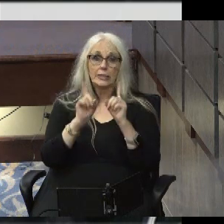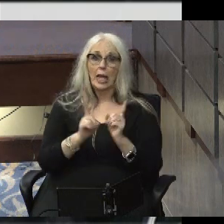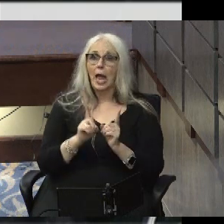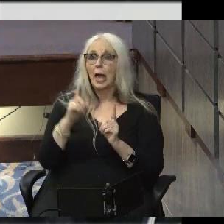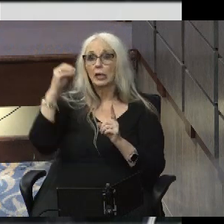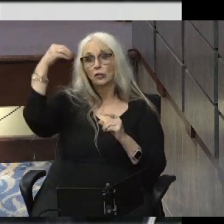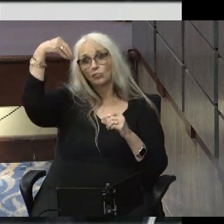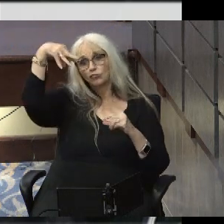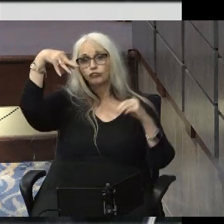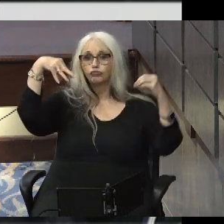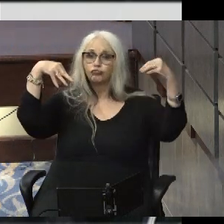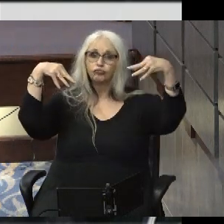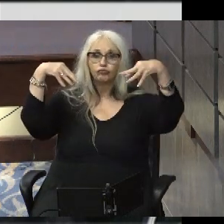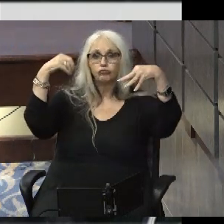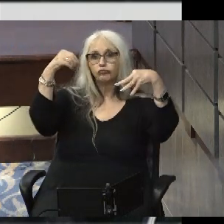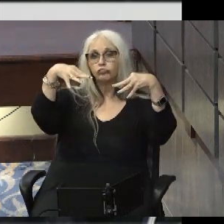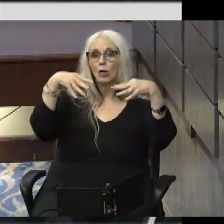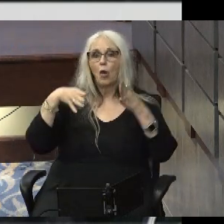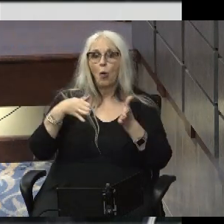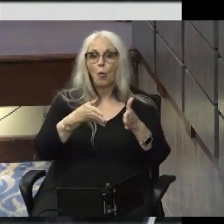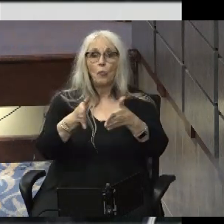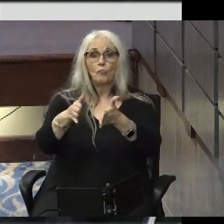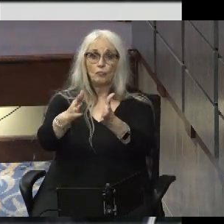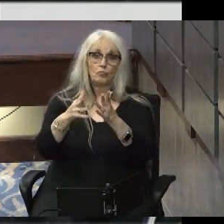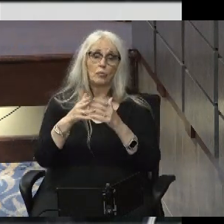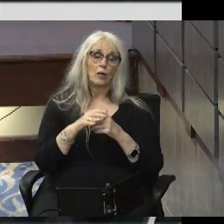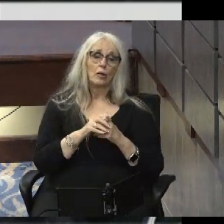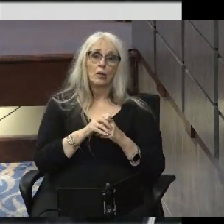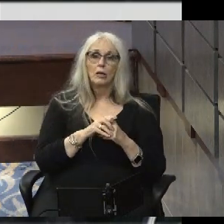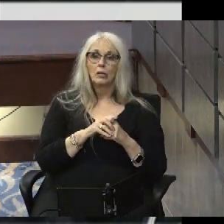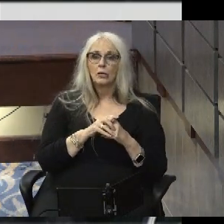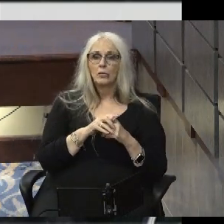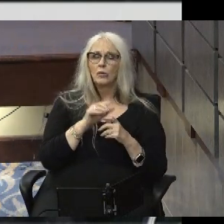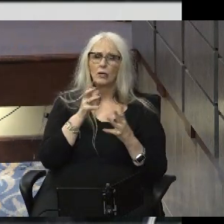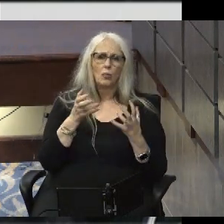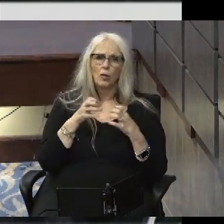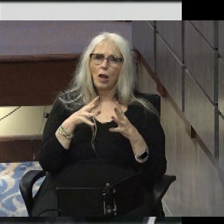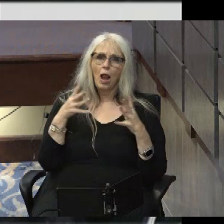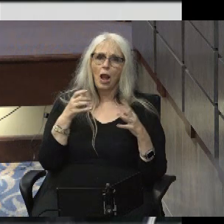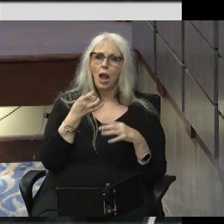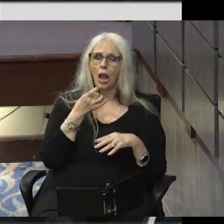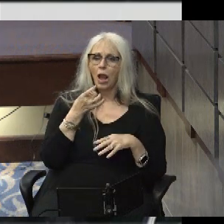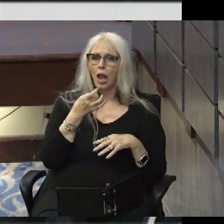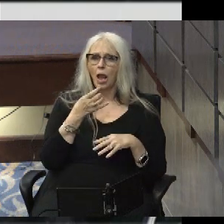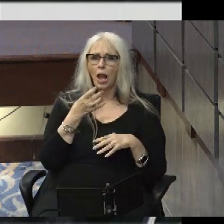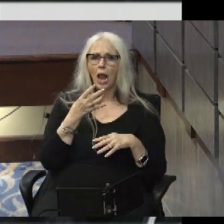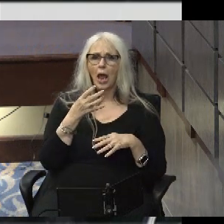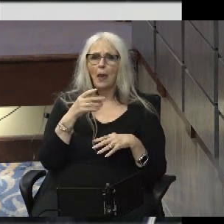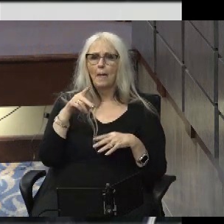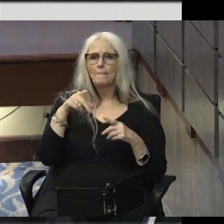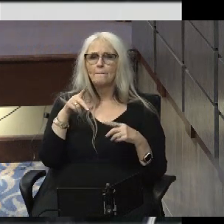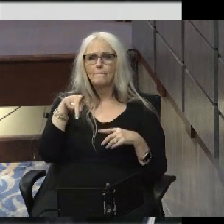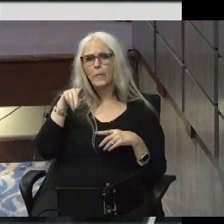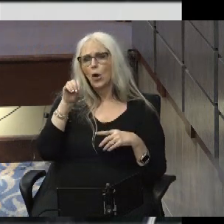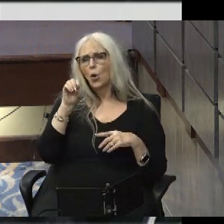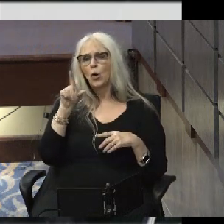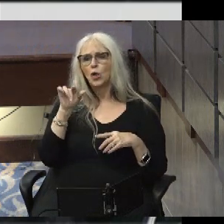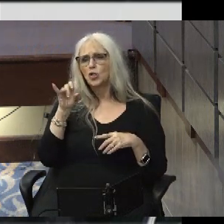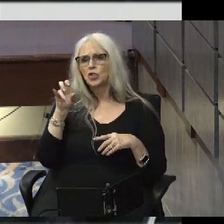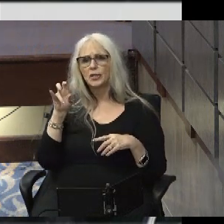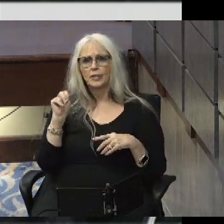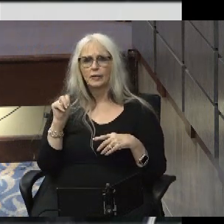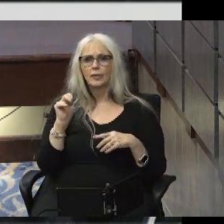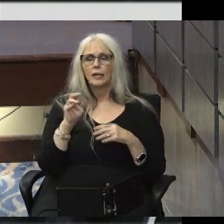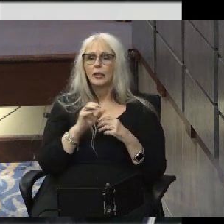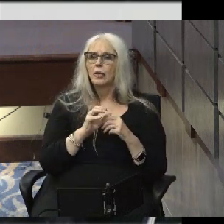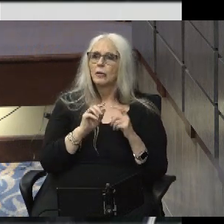project light along the path. Not a lot of light pollution is what we're aiming for. We're aiming for dark sky fixtures, and then Sure. at the various key elements